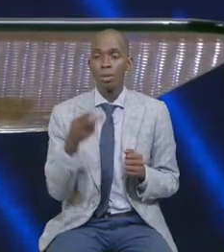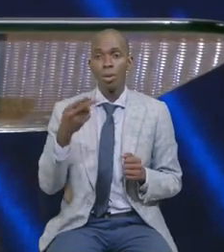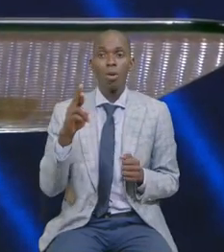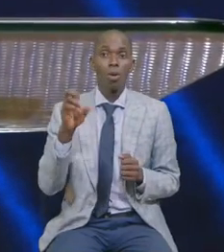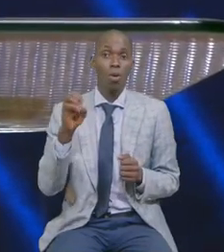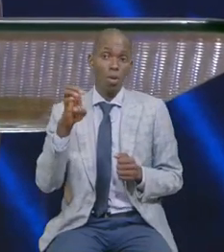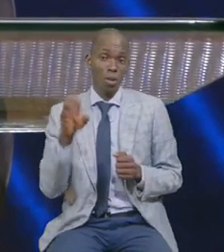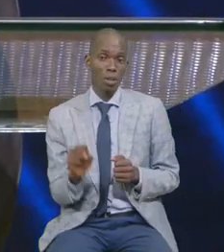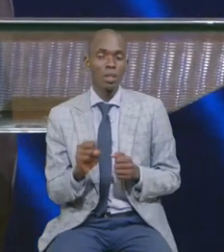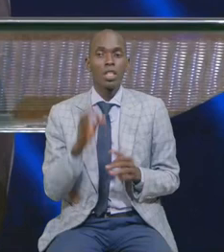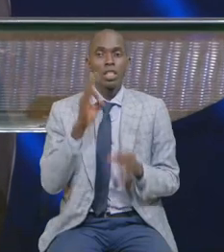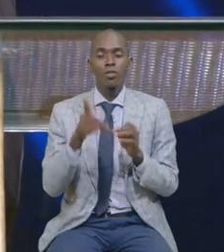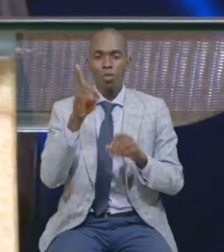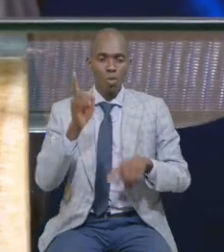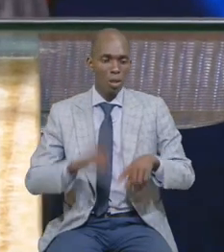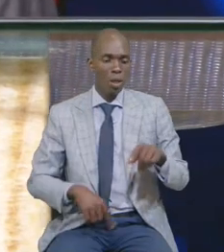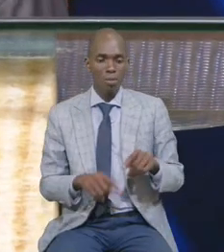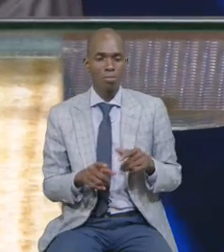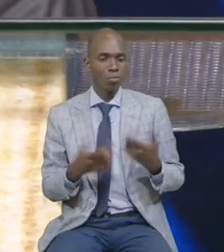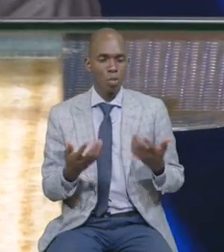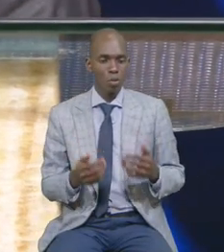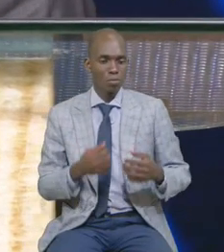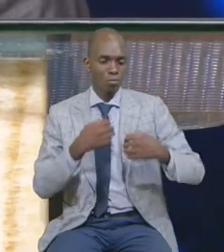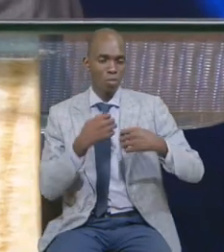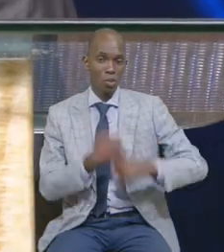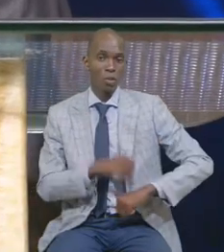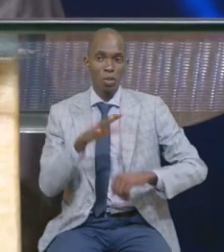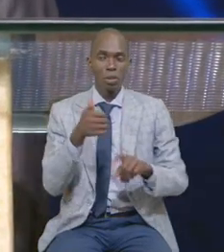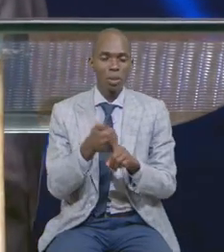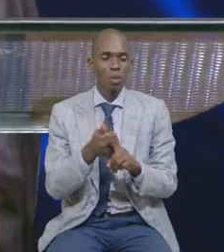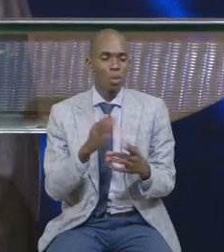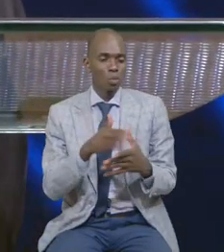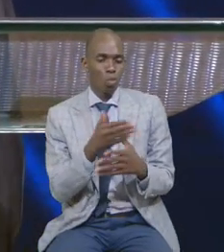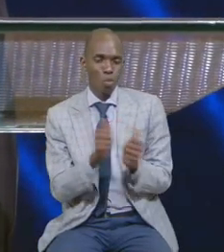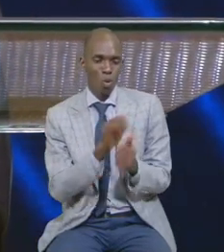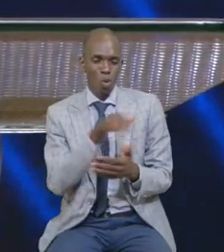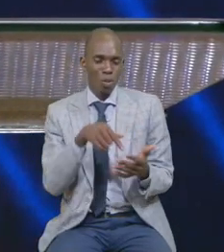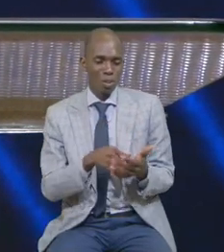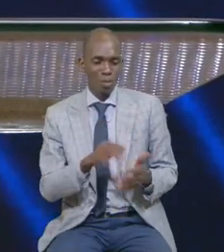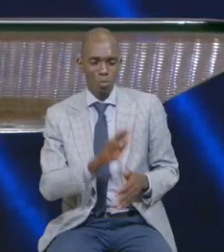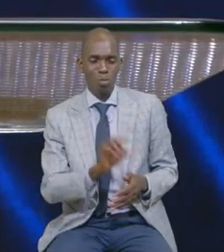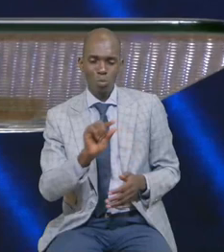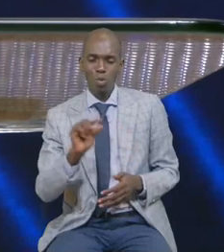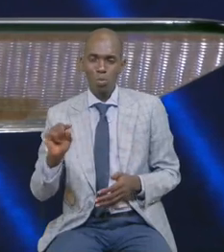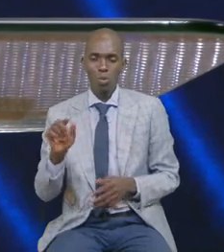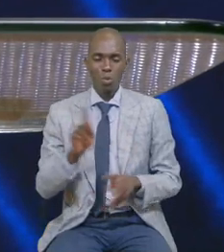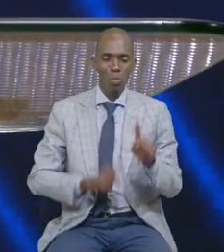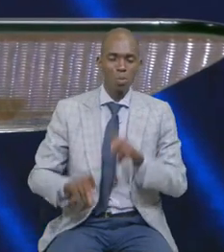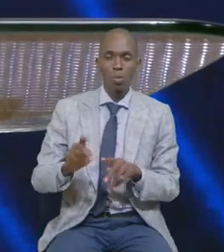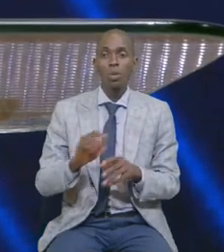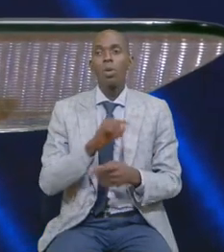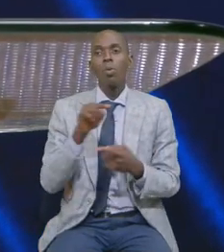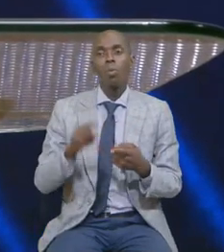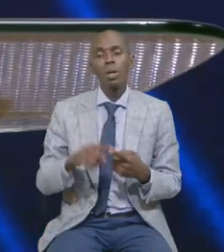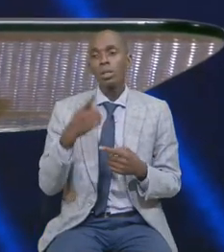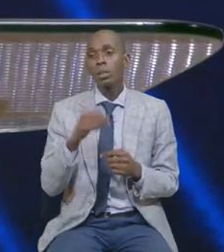if you cannot contain with all those small people when you can't listen cause when the Tyrant cause and when somebody and